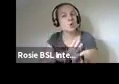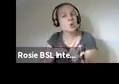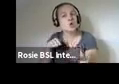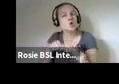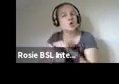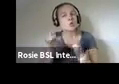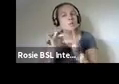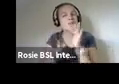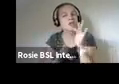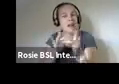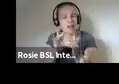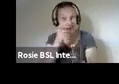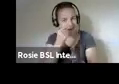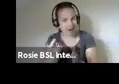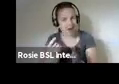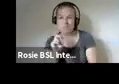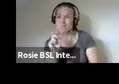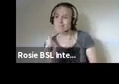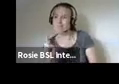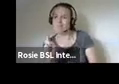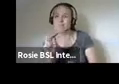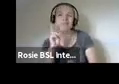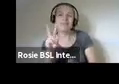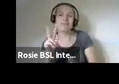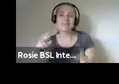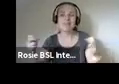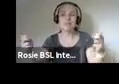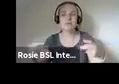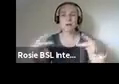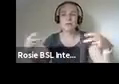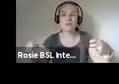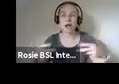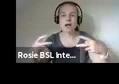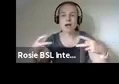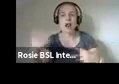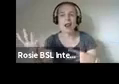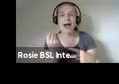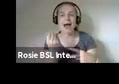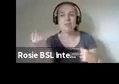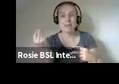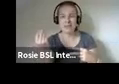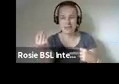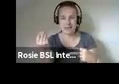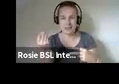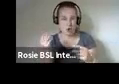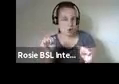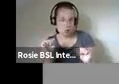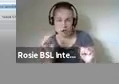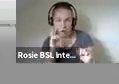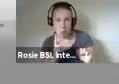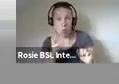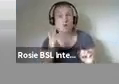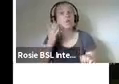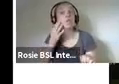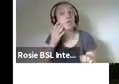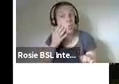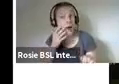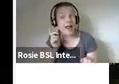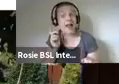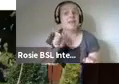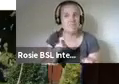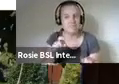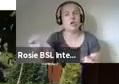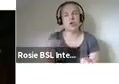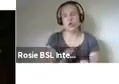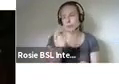the video and access subtitles in Arabic if you want to. We're not watching it quite yet, but when we get there, you should be able to do